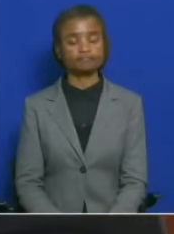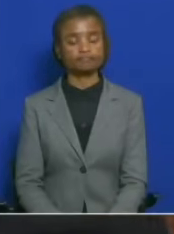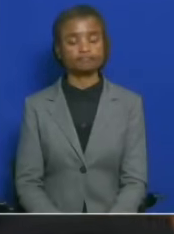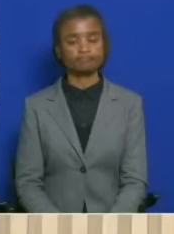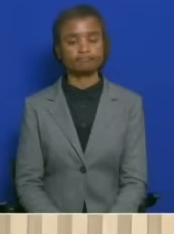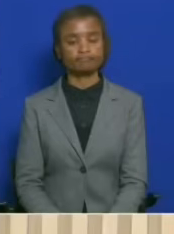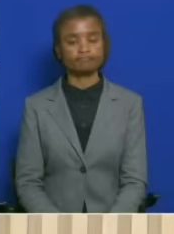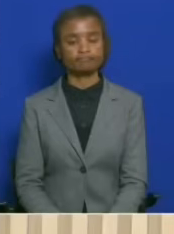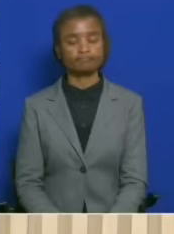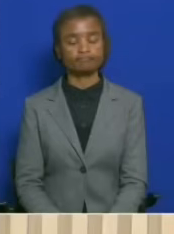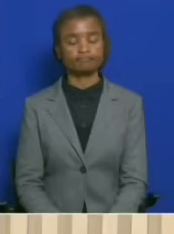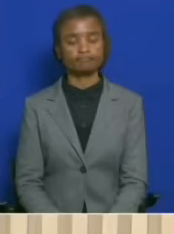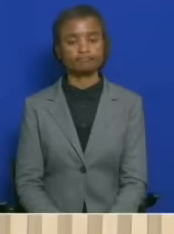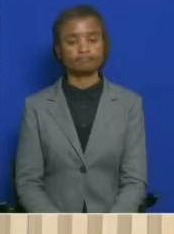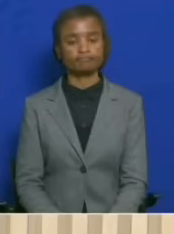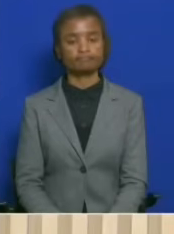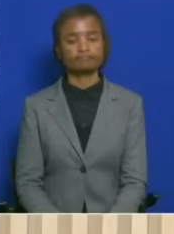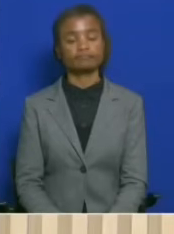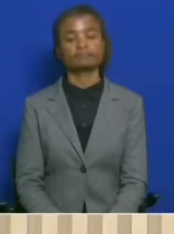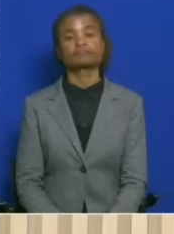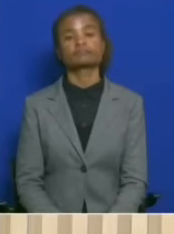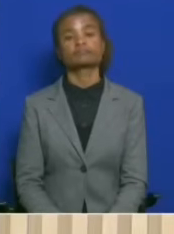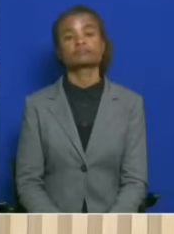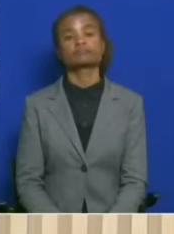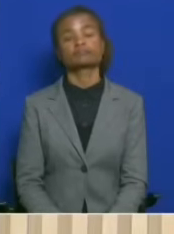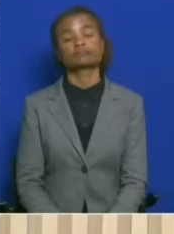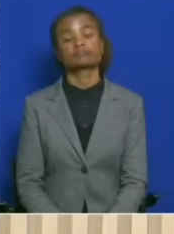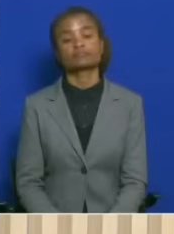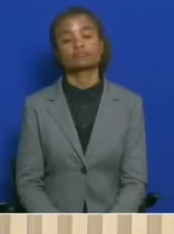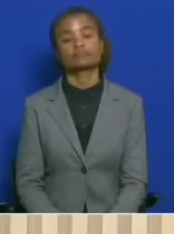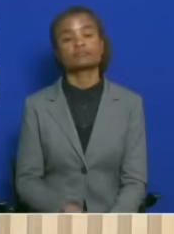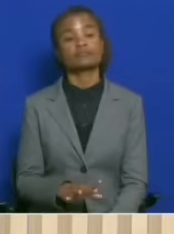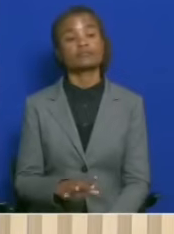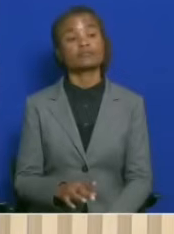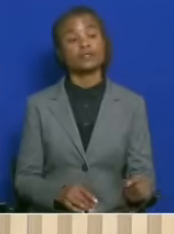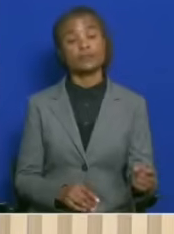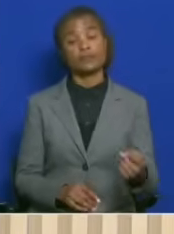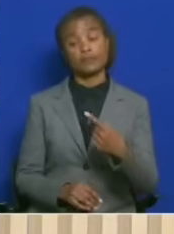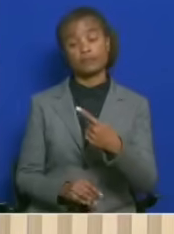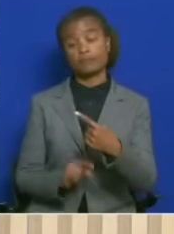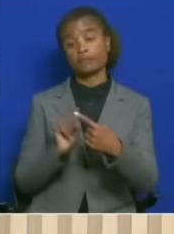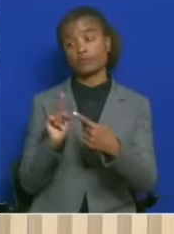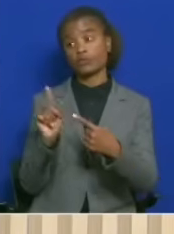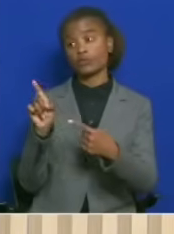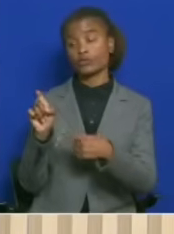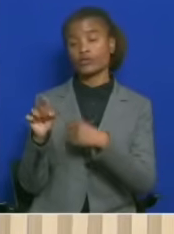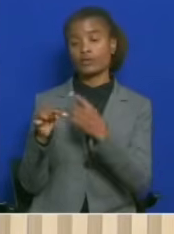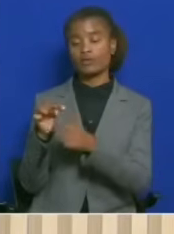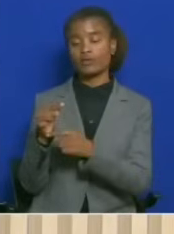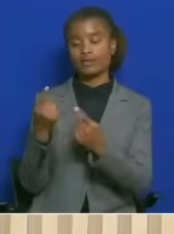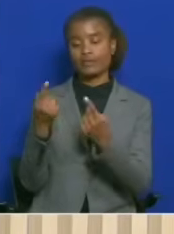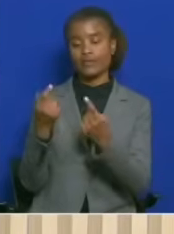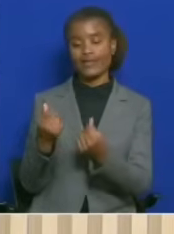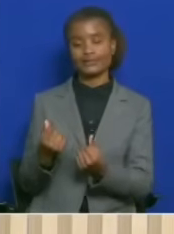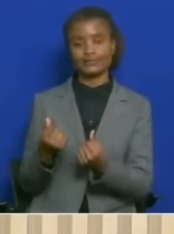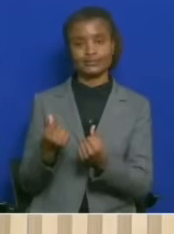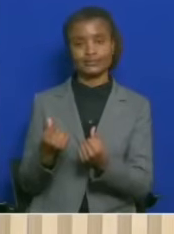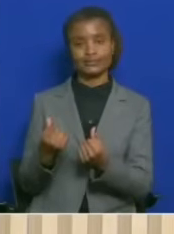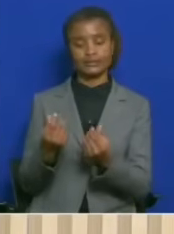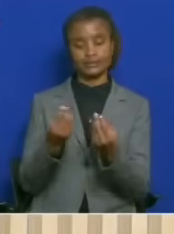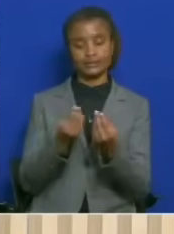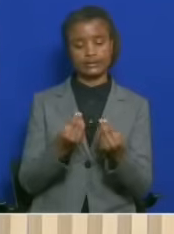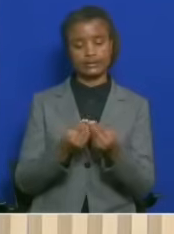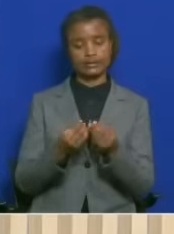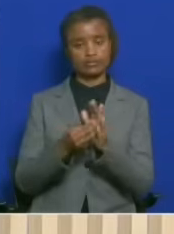And the question about wanting to know how to price, when I ask how to price, I believe is how to price for